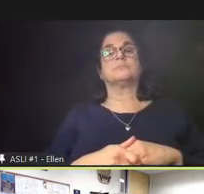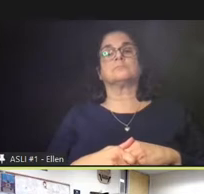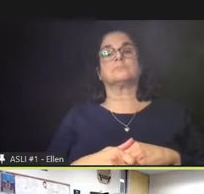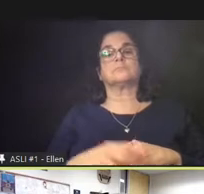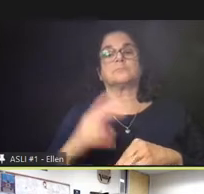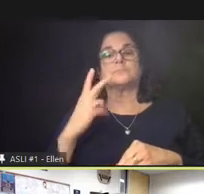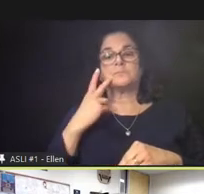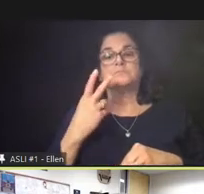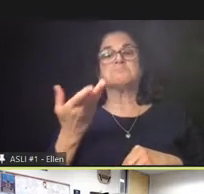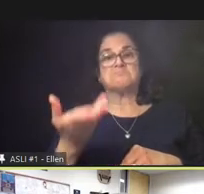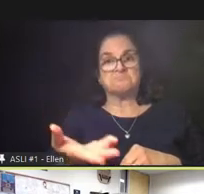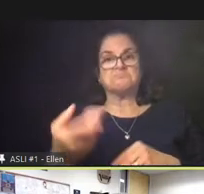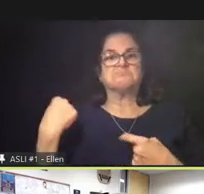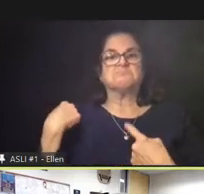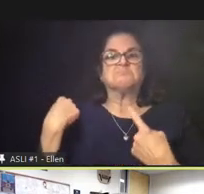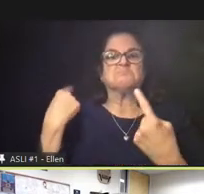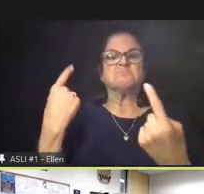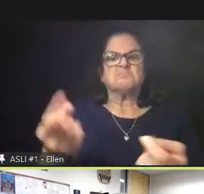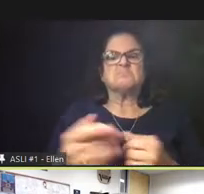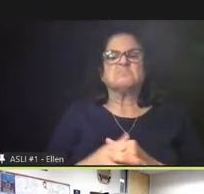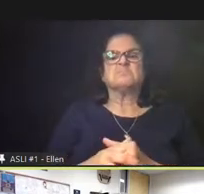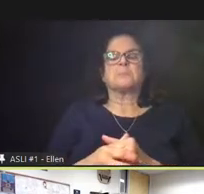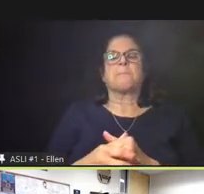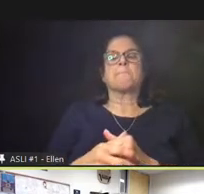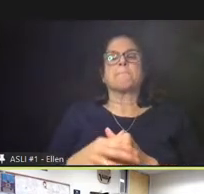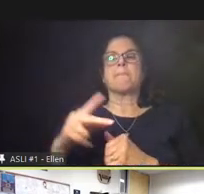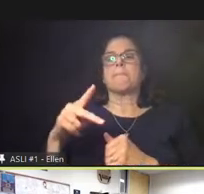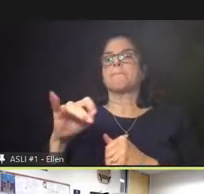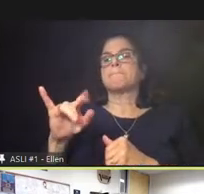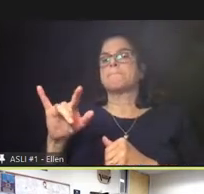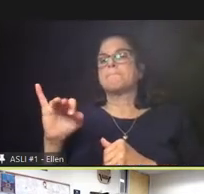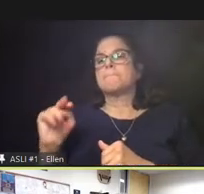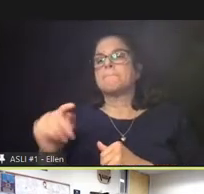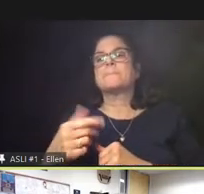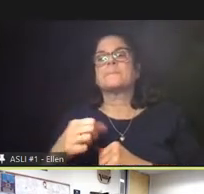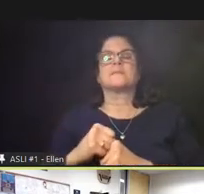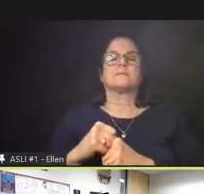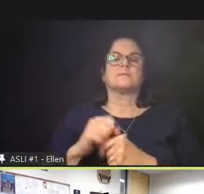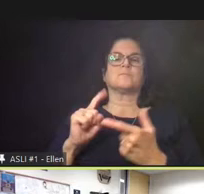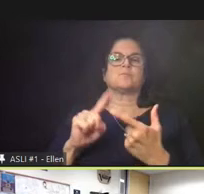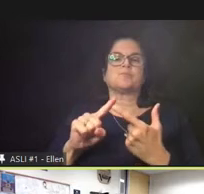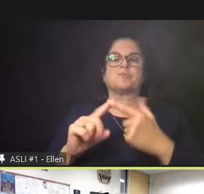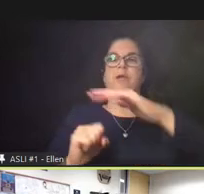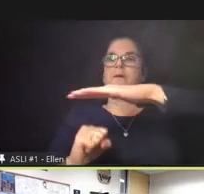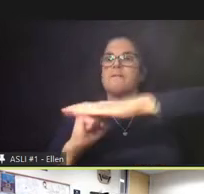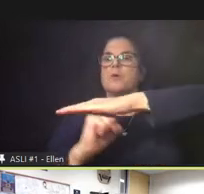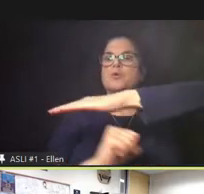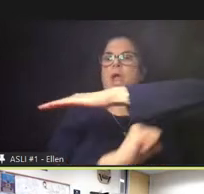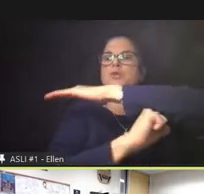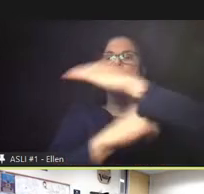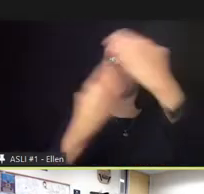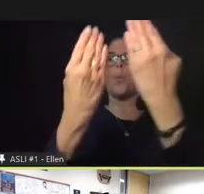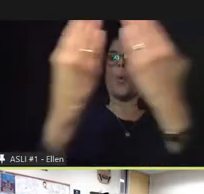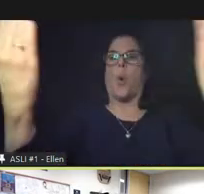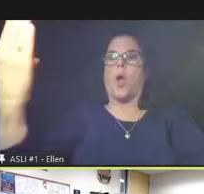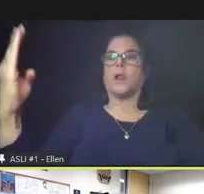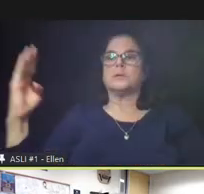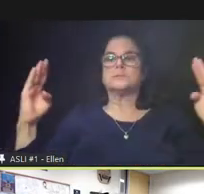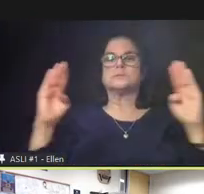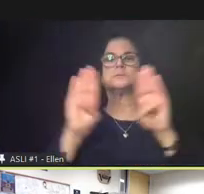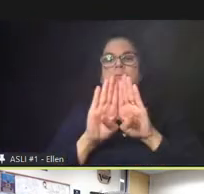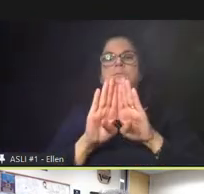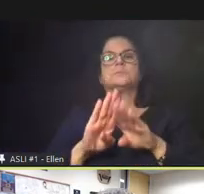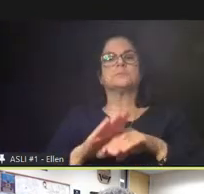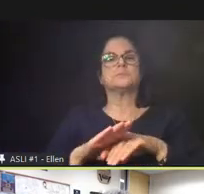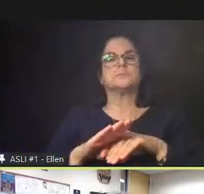months the helical piles being installed, as well as the foundational walls all the way around and the grade beams. And so now